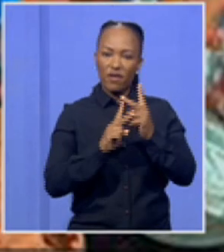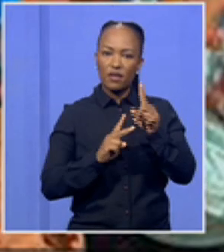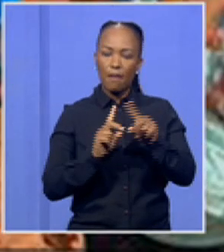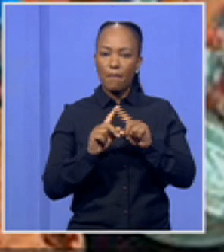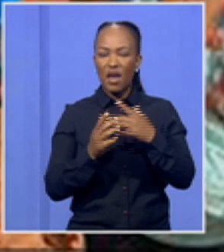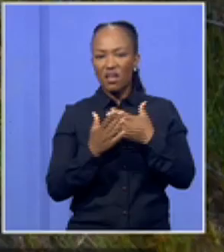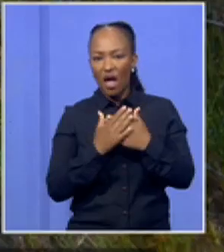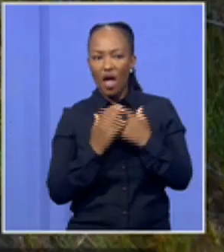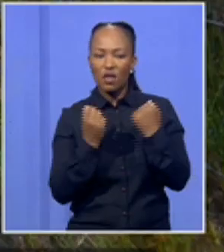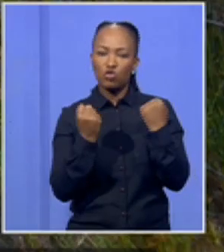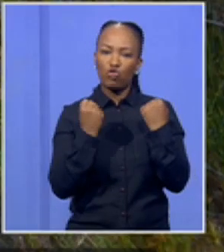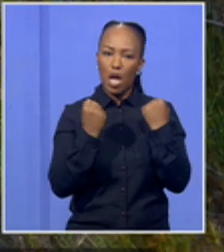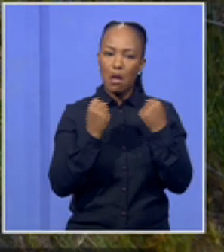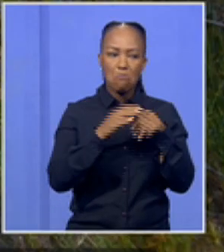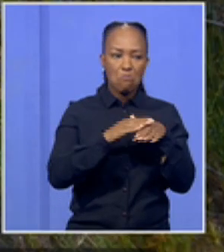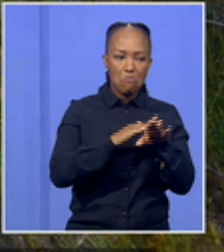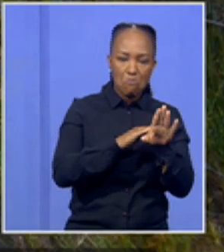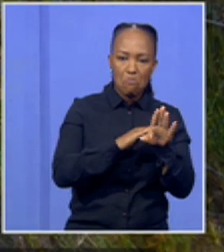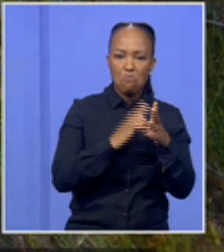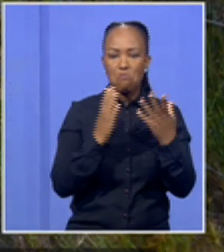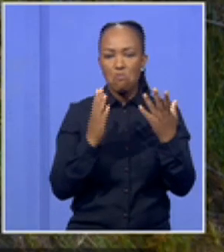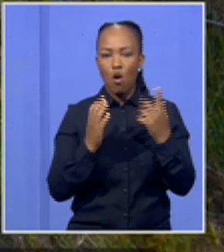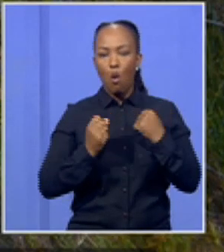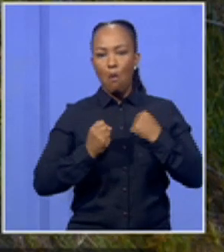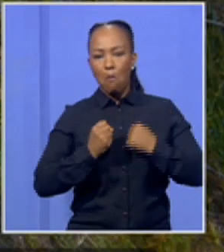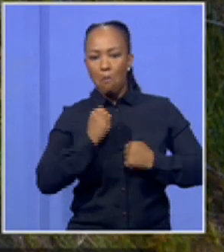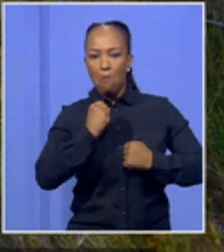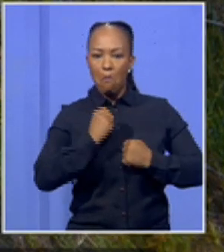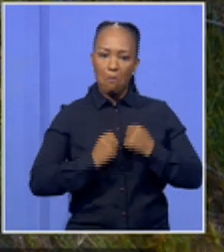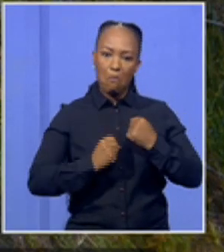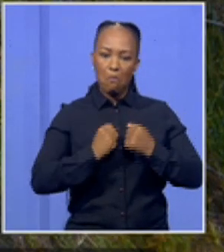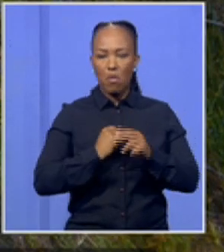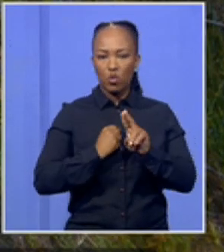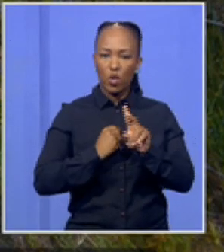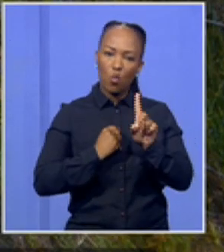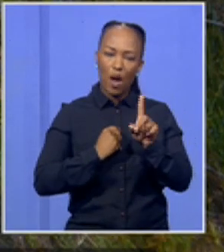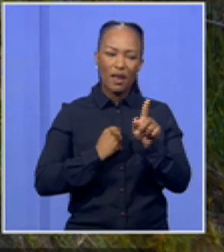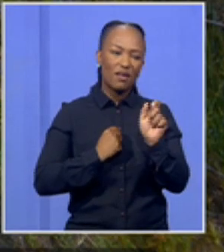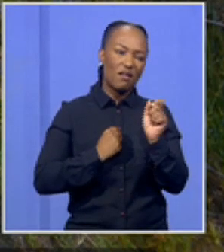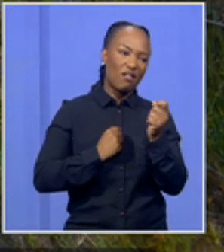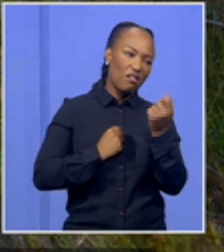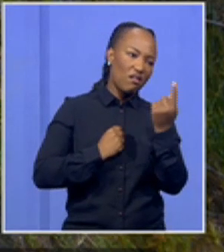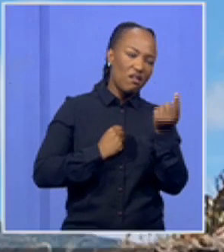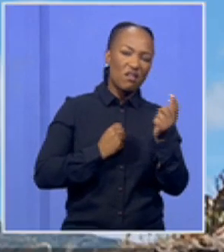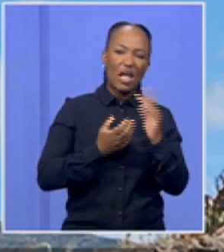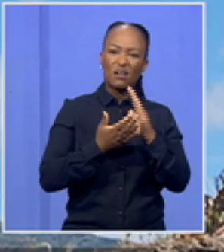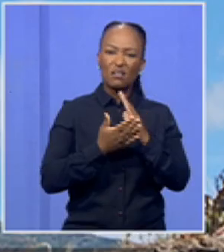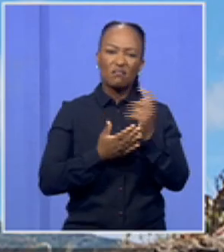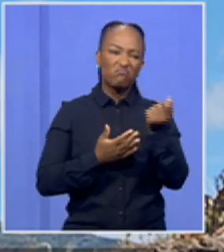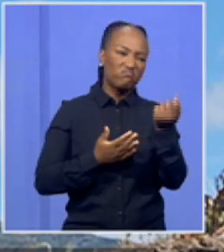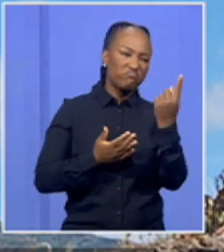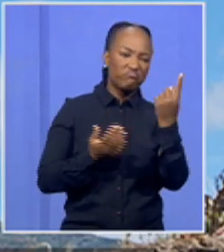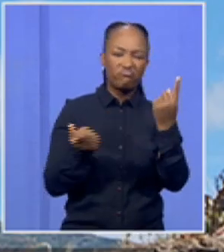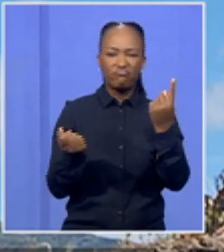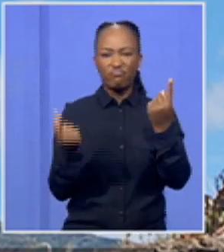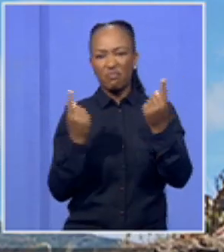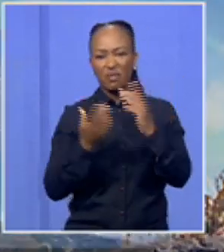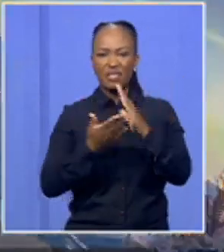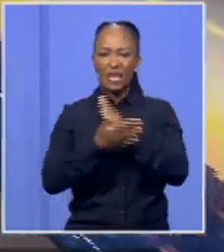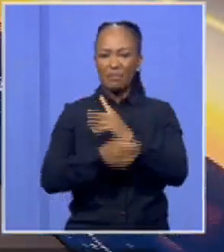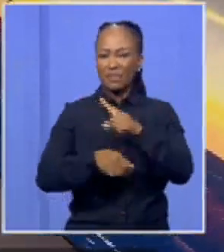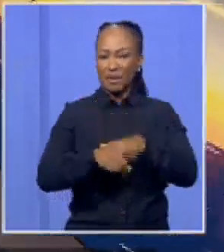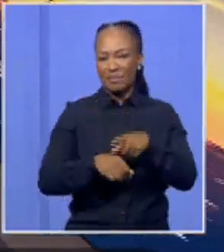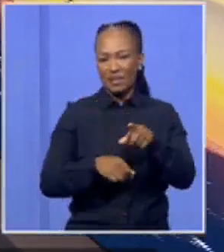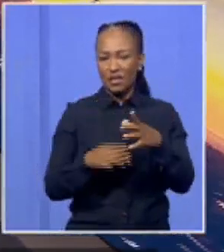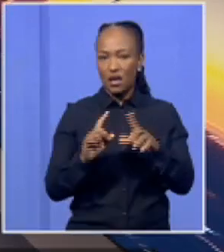again, or maybe run the odd 21-kilometer race here and there? Or is it just for everyone, irrespective of how active